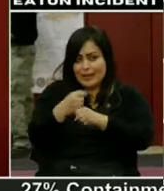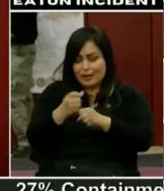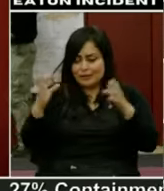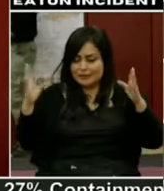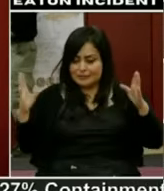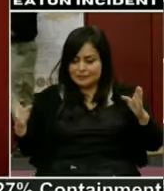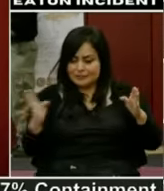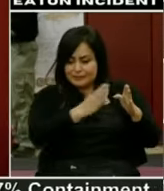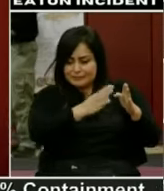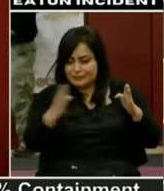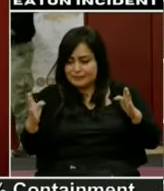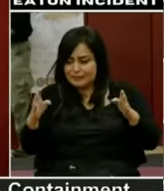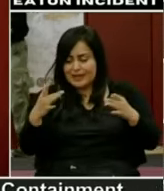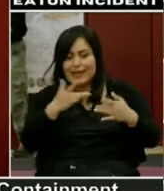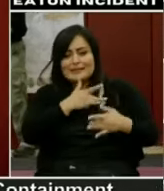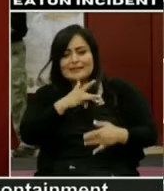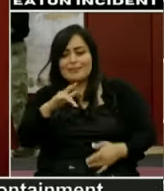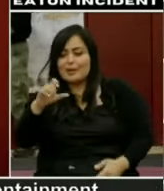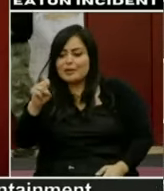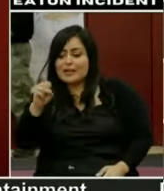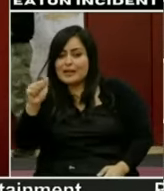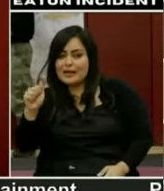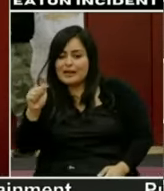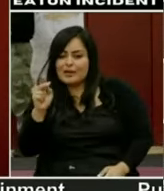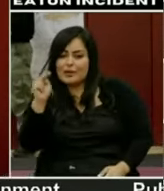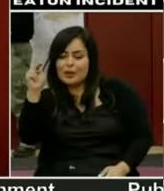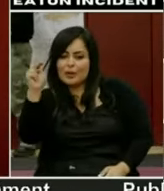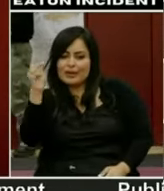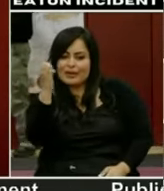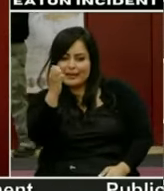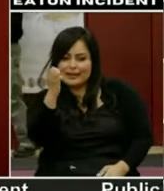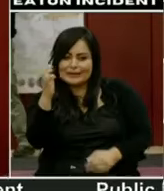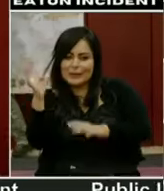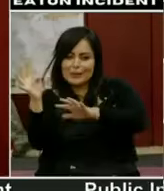Ana has a more northeasterly component.